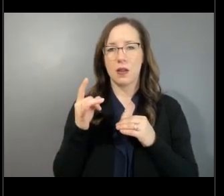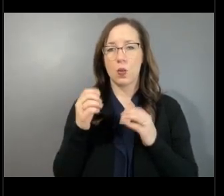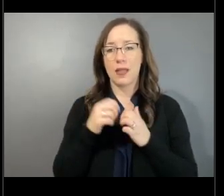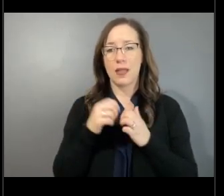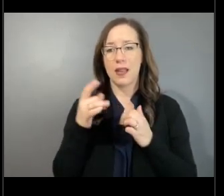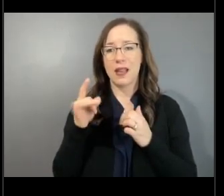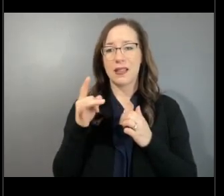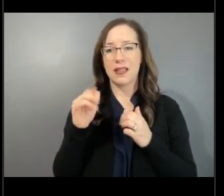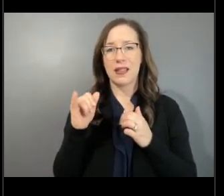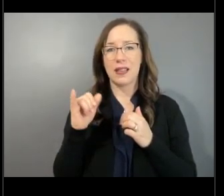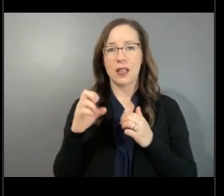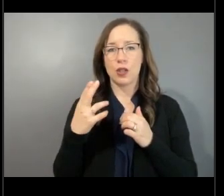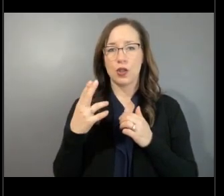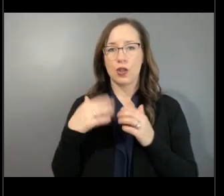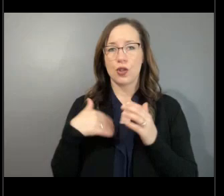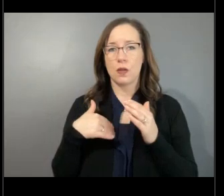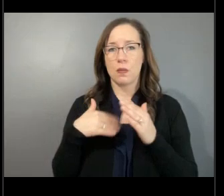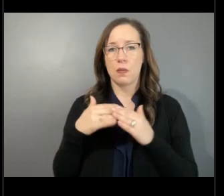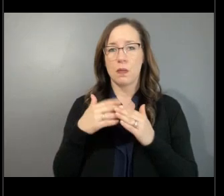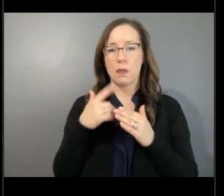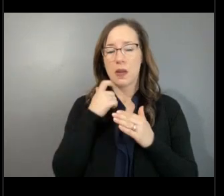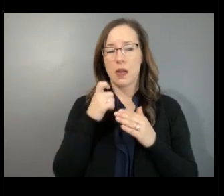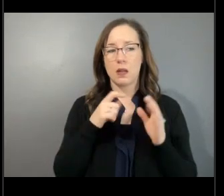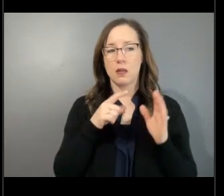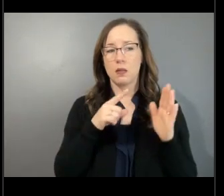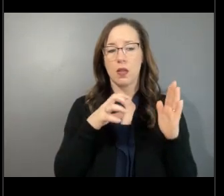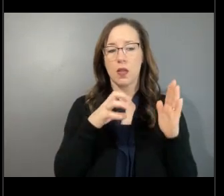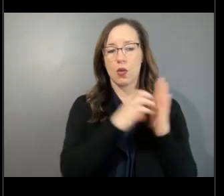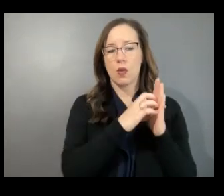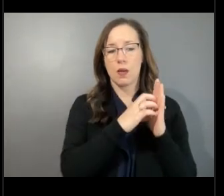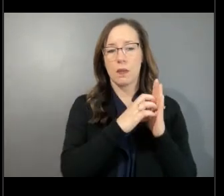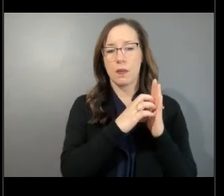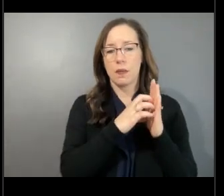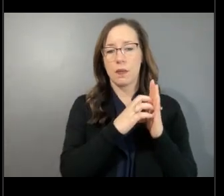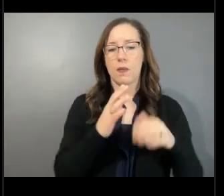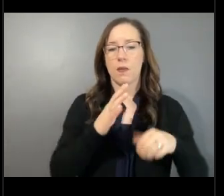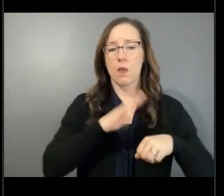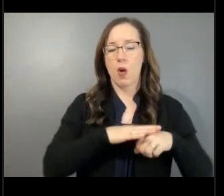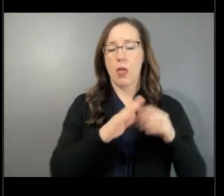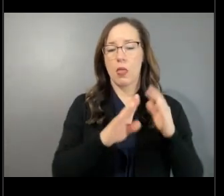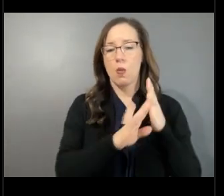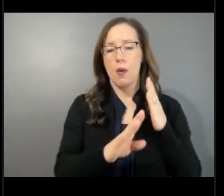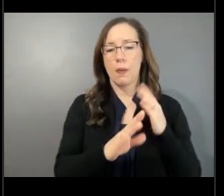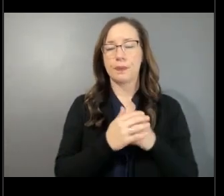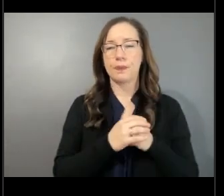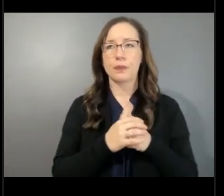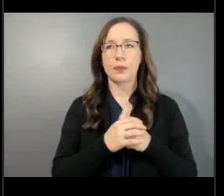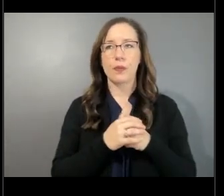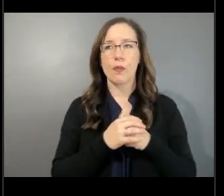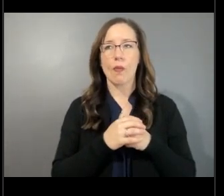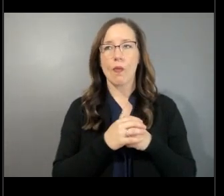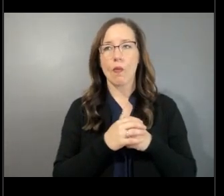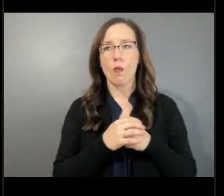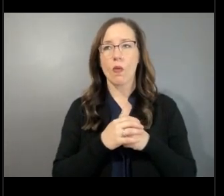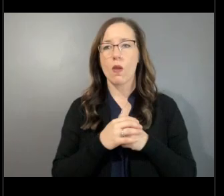18-inch maximum, since the grab bars will be installed on the wall?